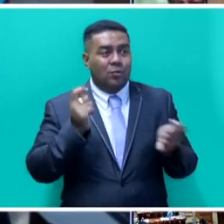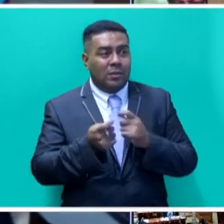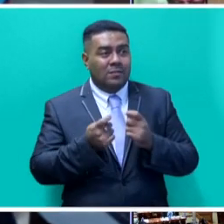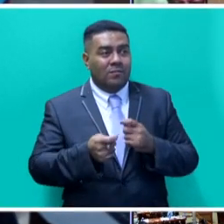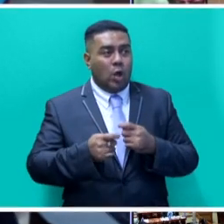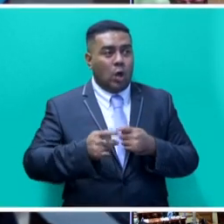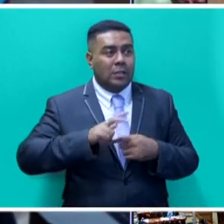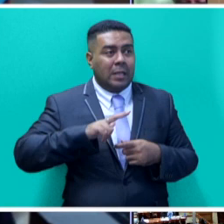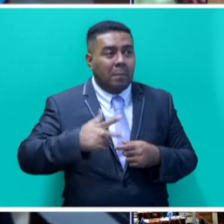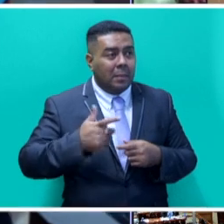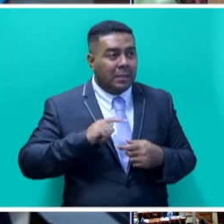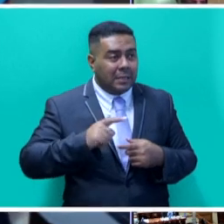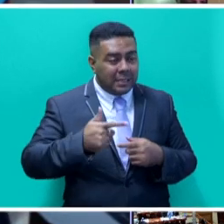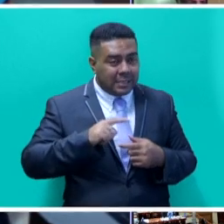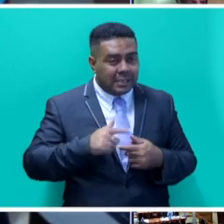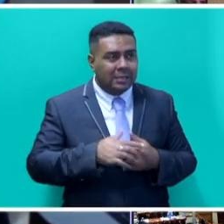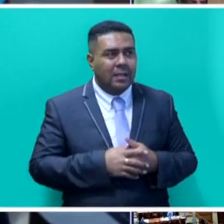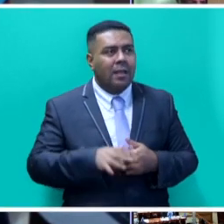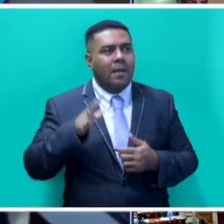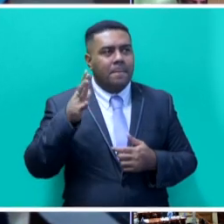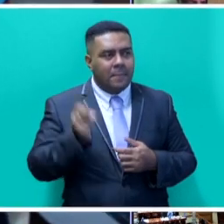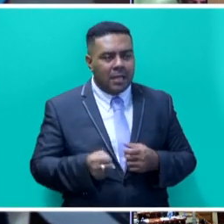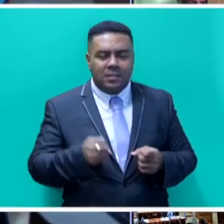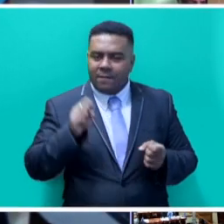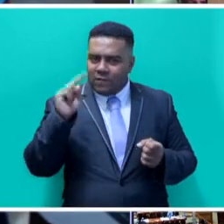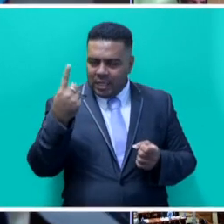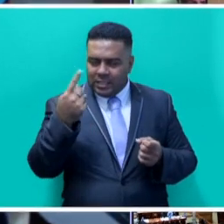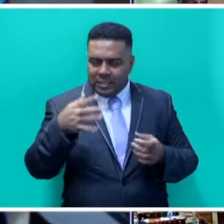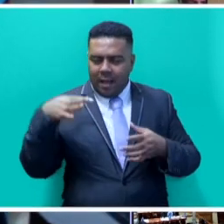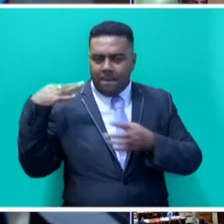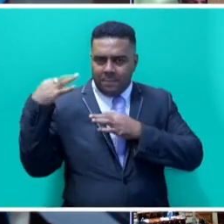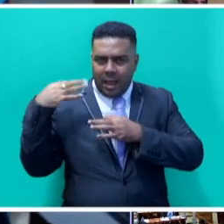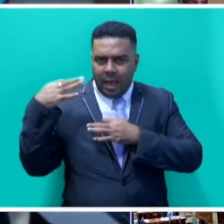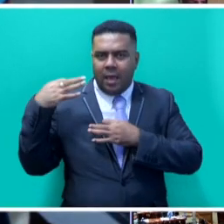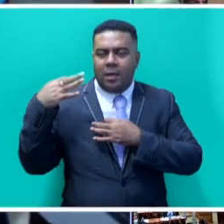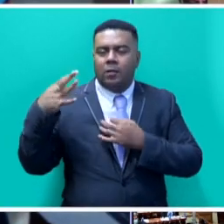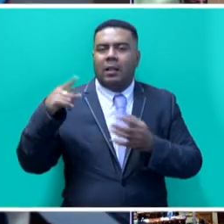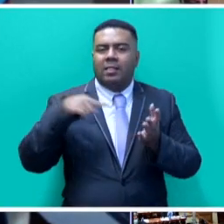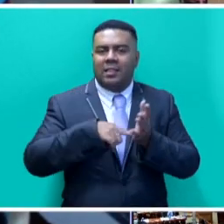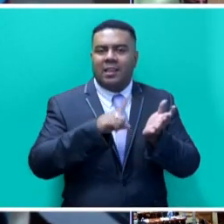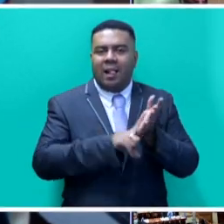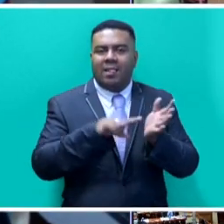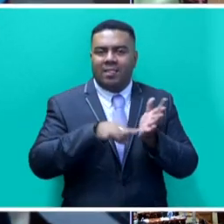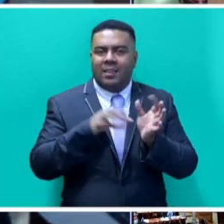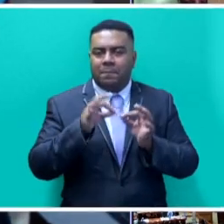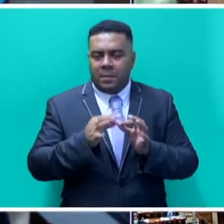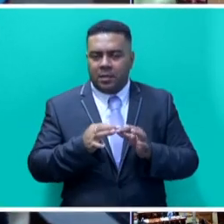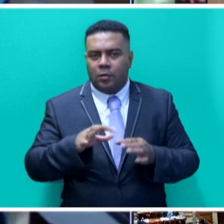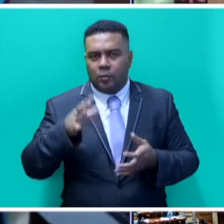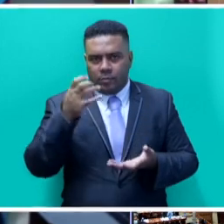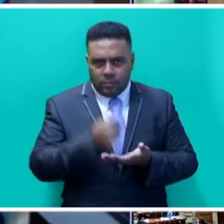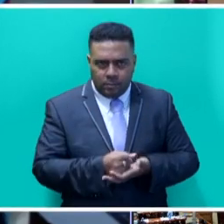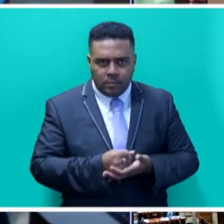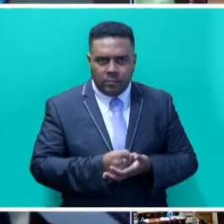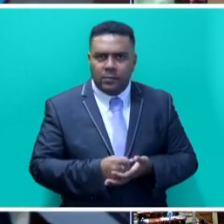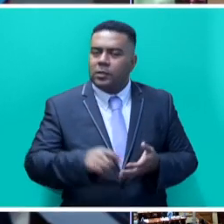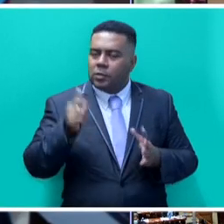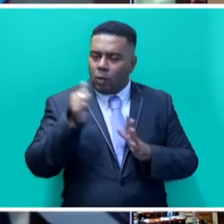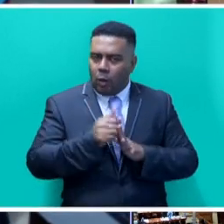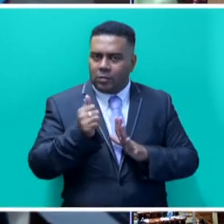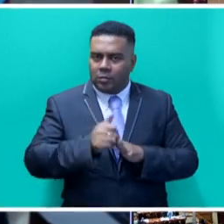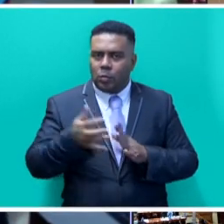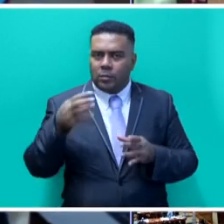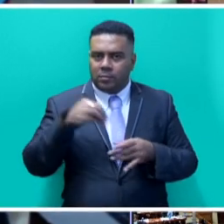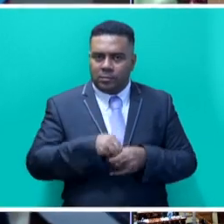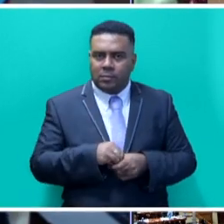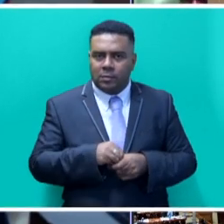sublease, they must first apply to TLTB to obtain their consent. This also applies